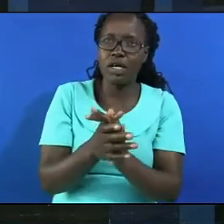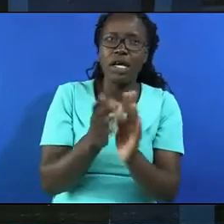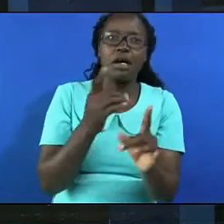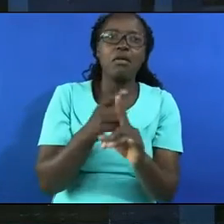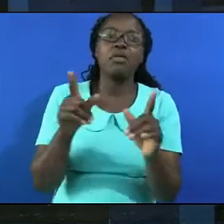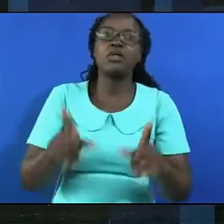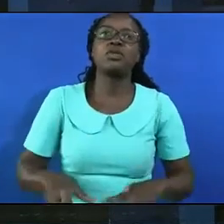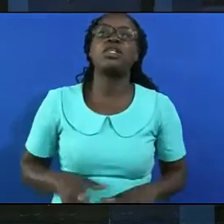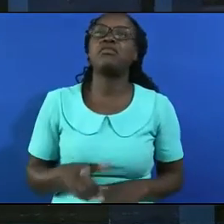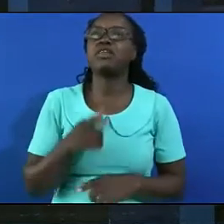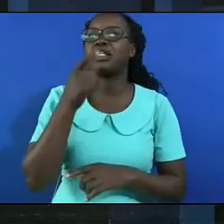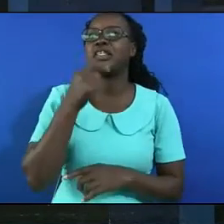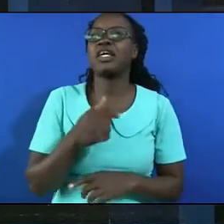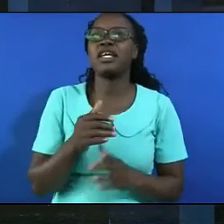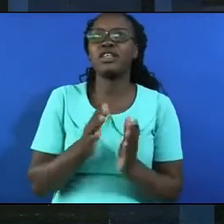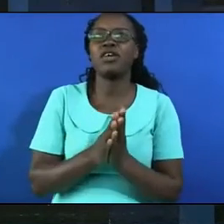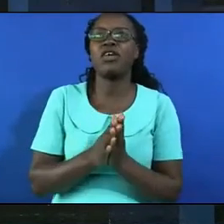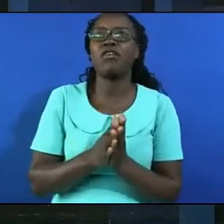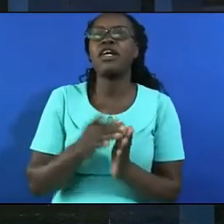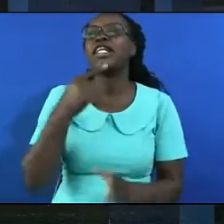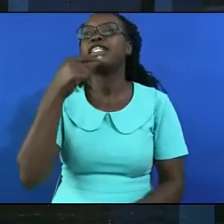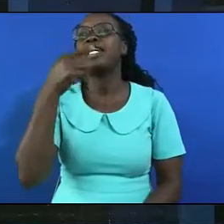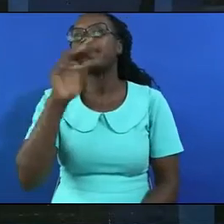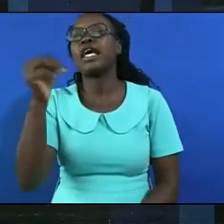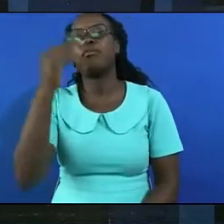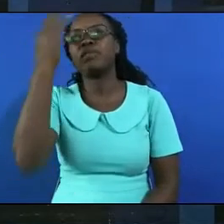we live in an age of tell them, preacher.